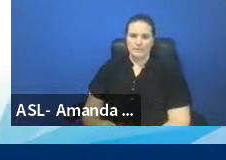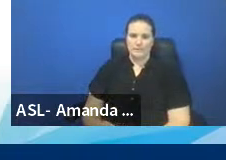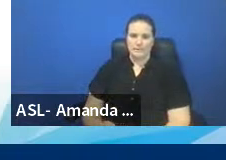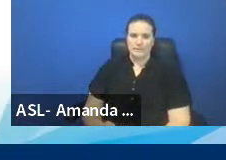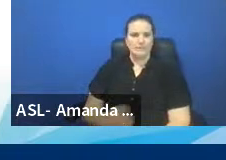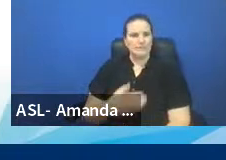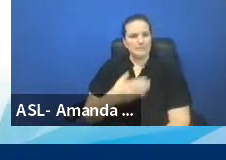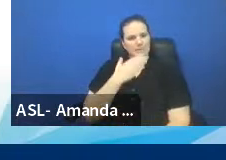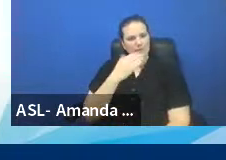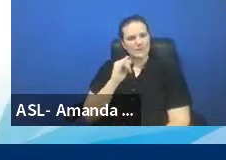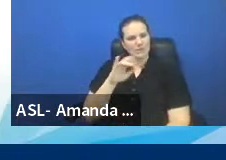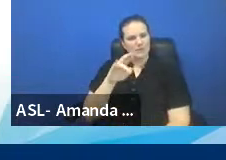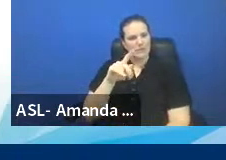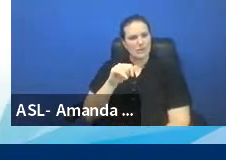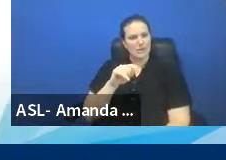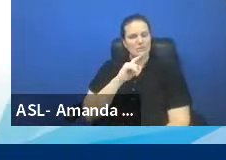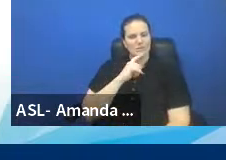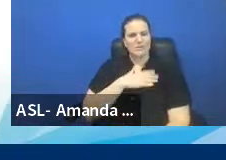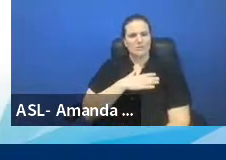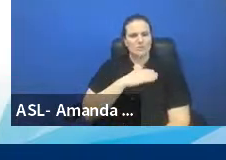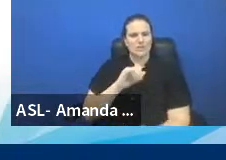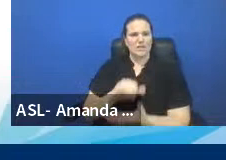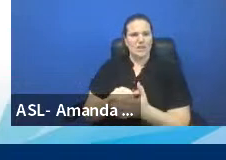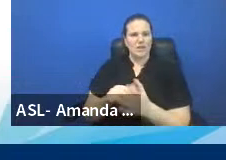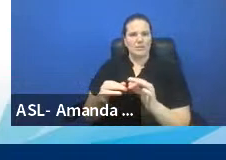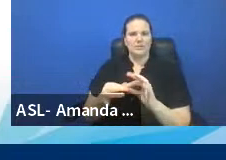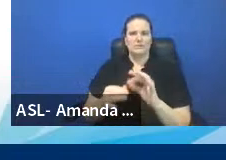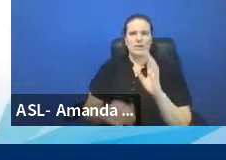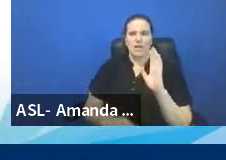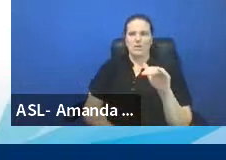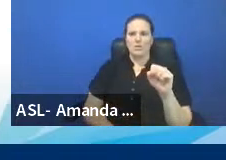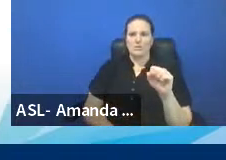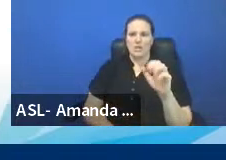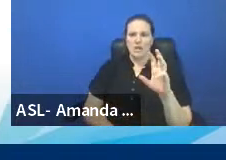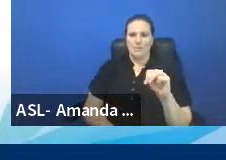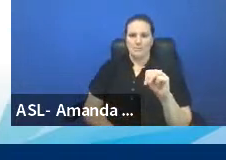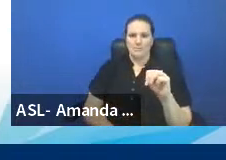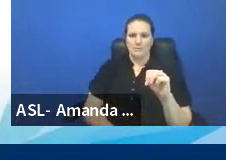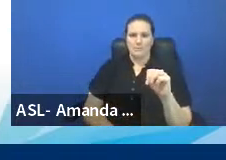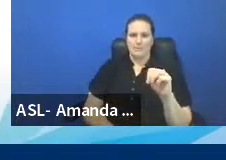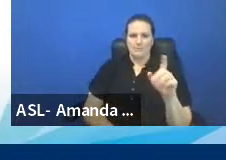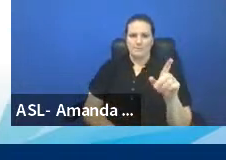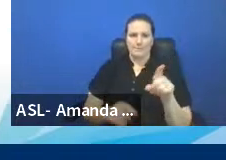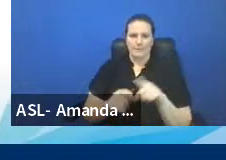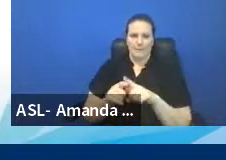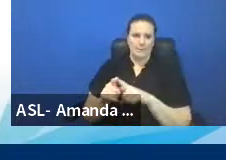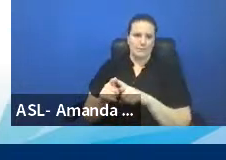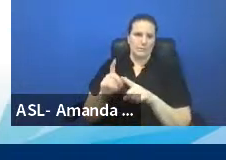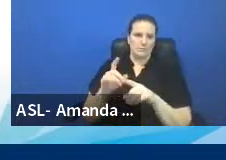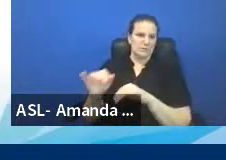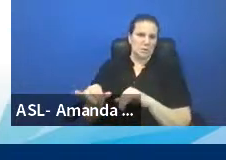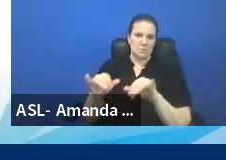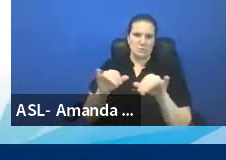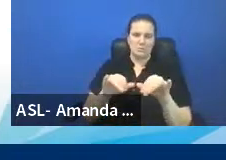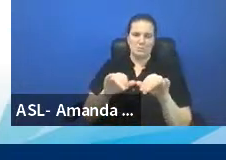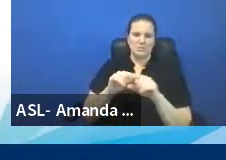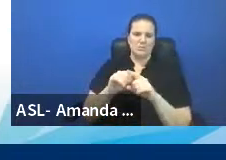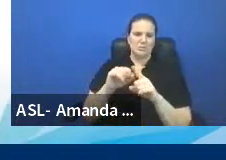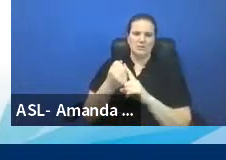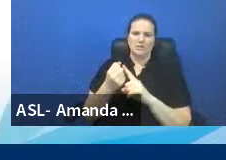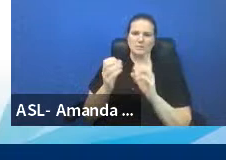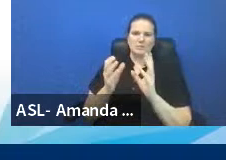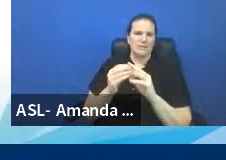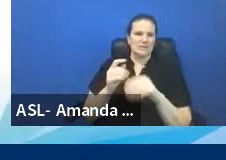Thanks, Irina. I really appreciate that. And I know that Sam, was also in that same boat, that the meeting time